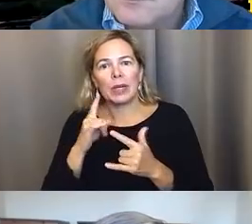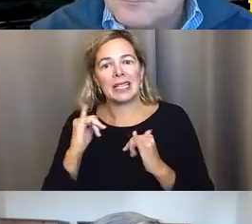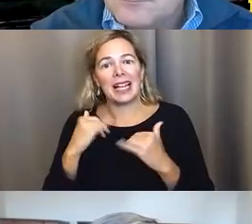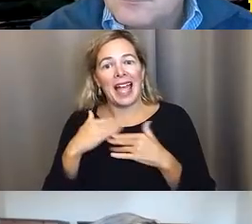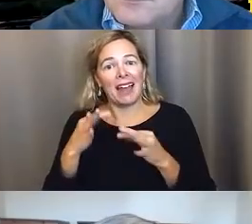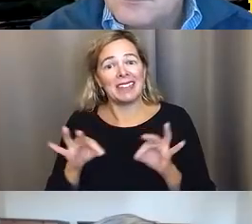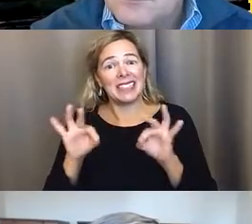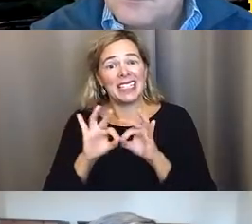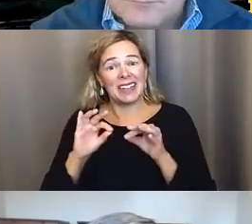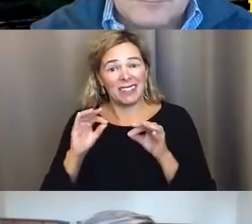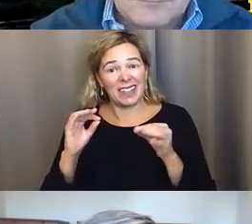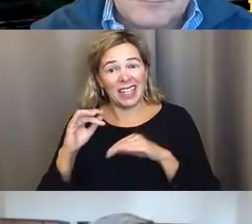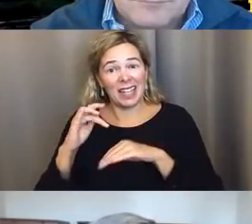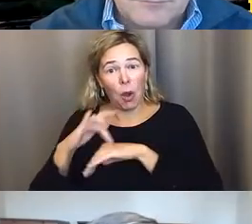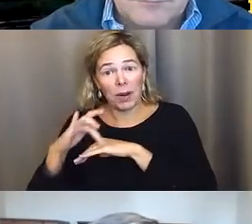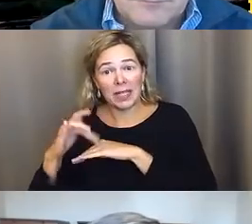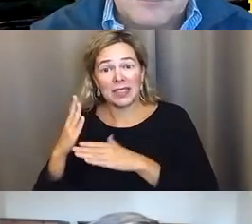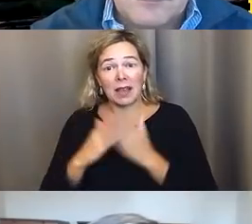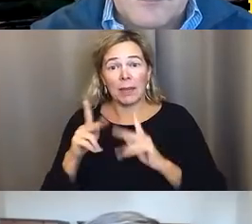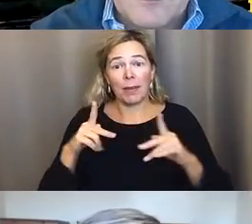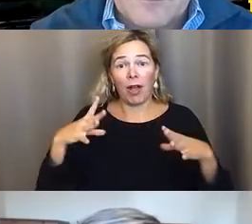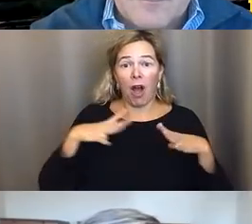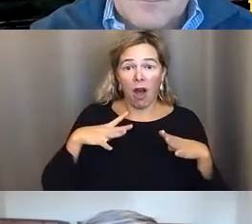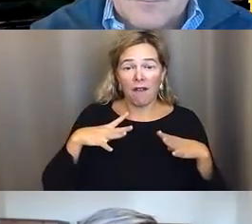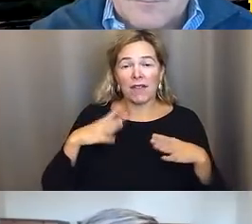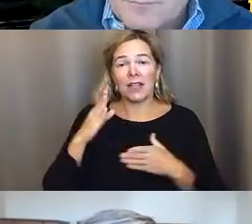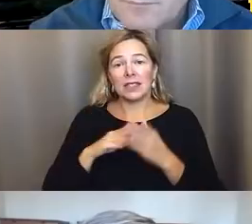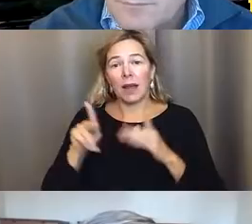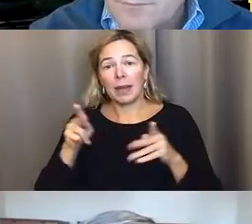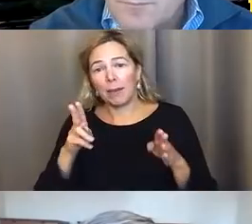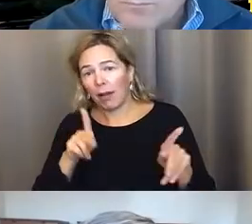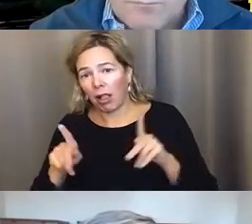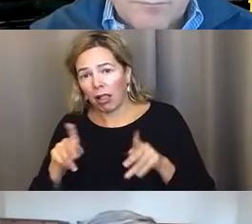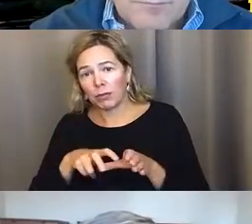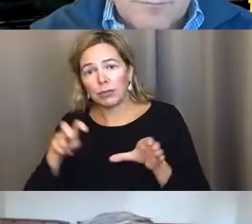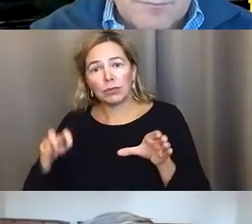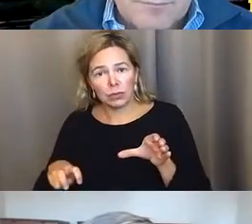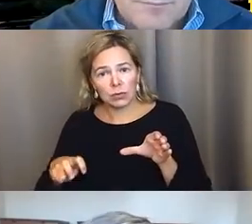have people who are off, we have people who have left the organization, and